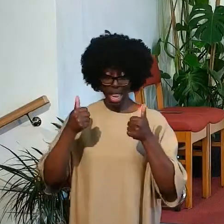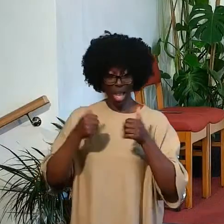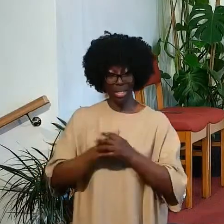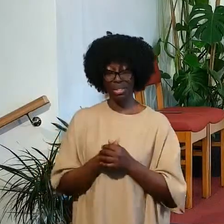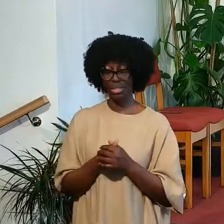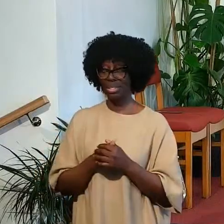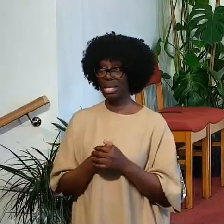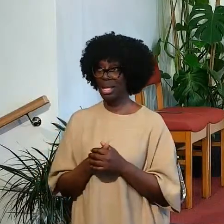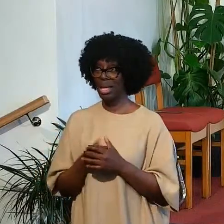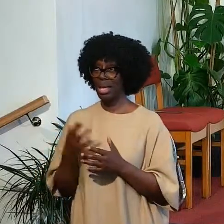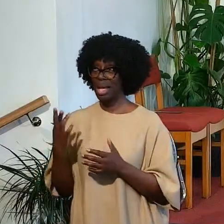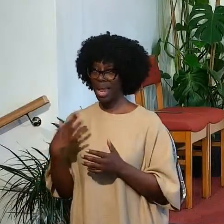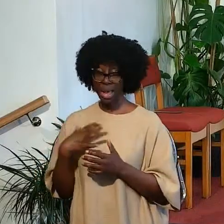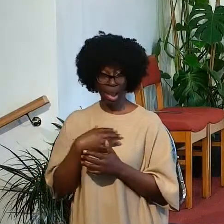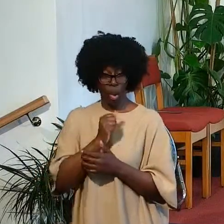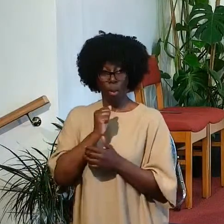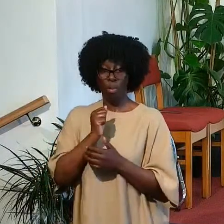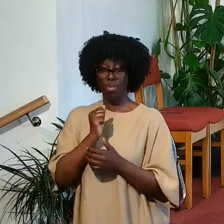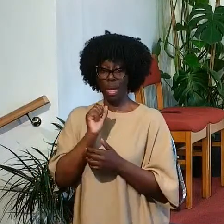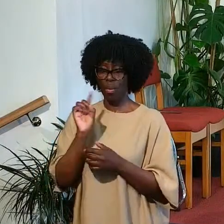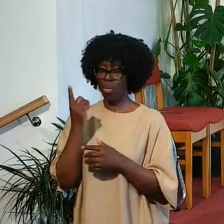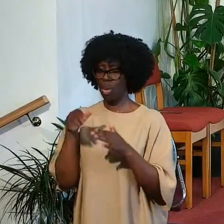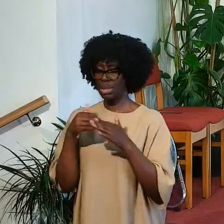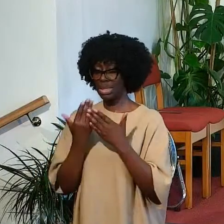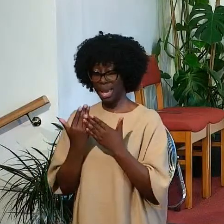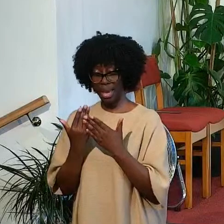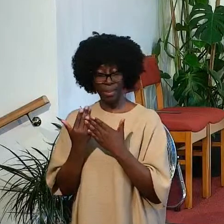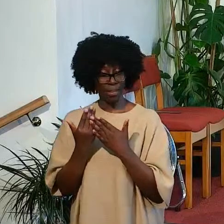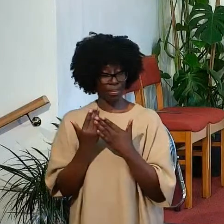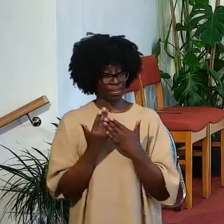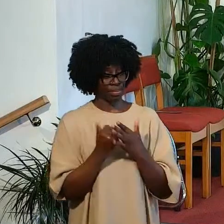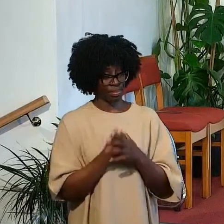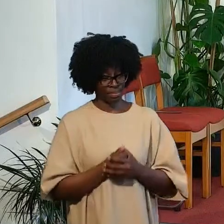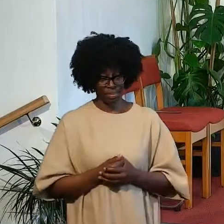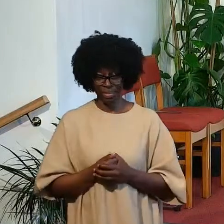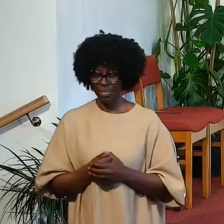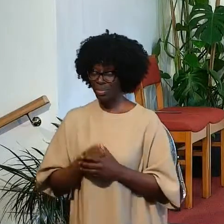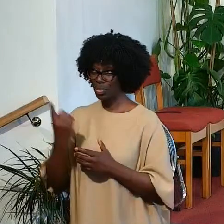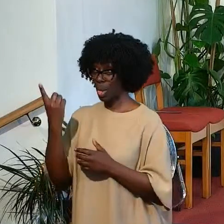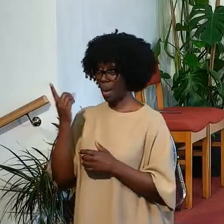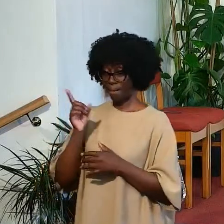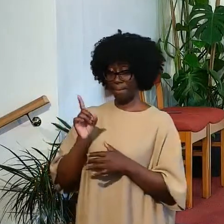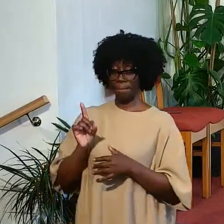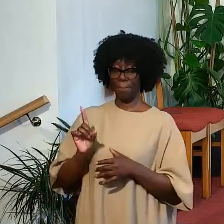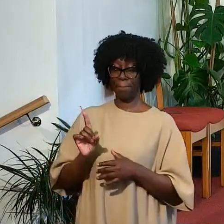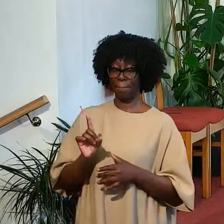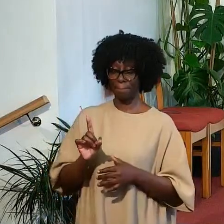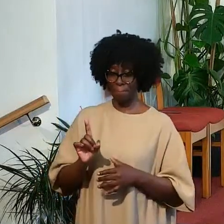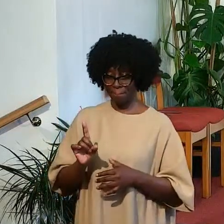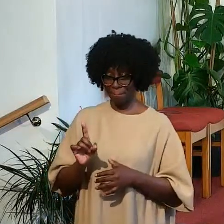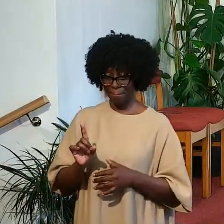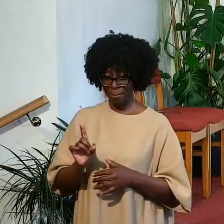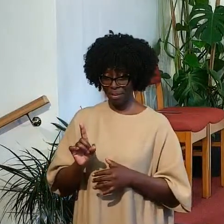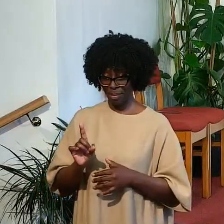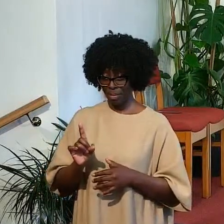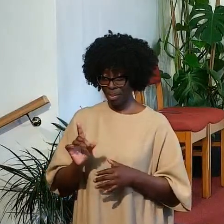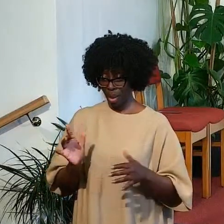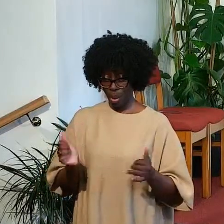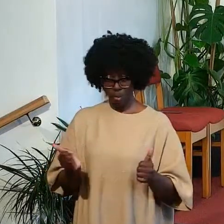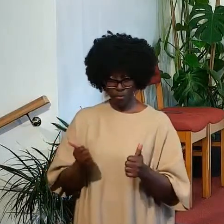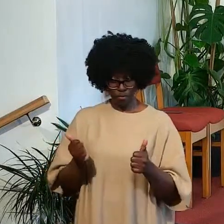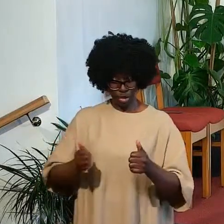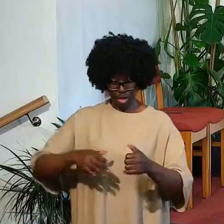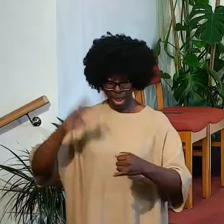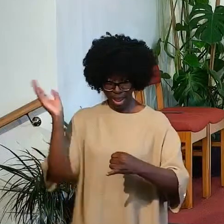us that hope that one day You're coming to give us an end to all of this